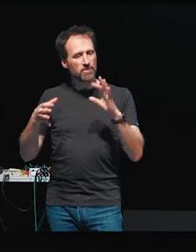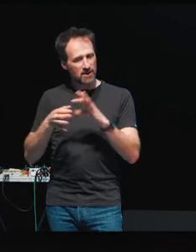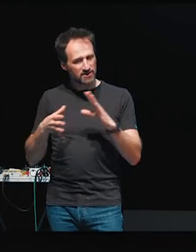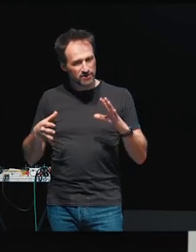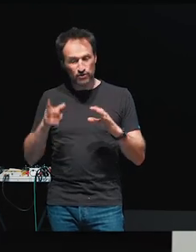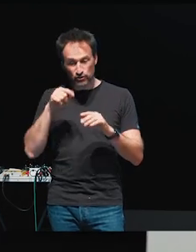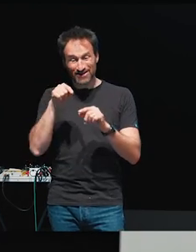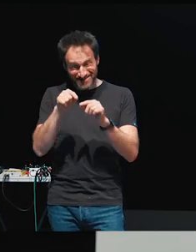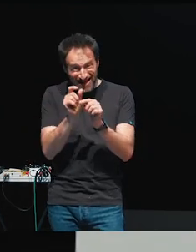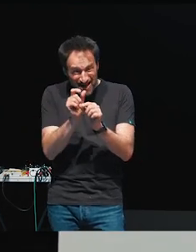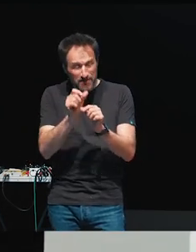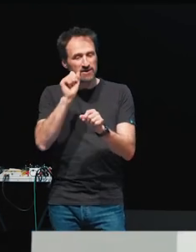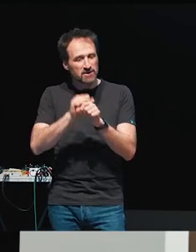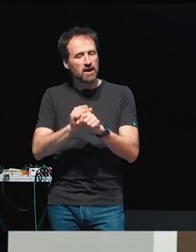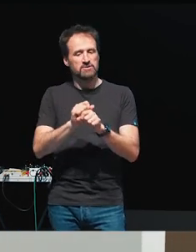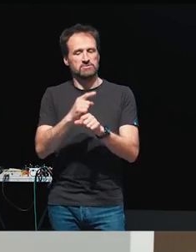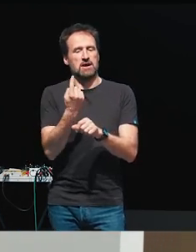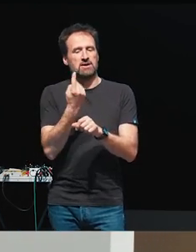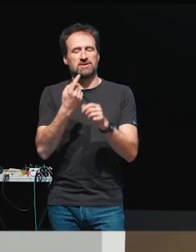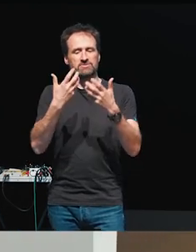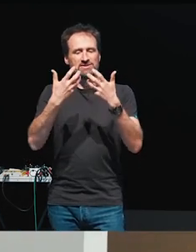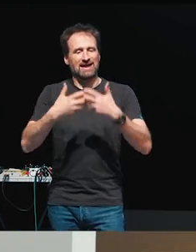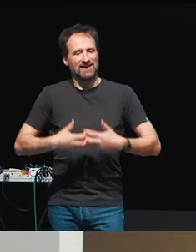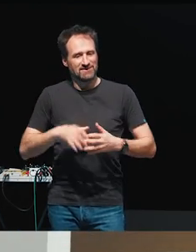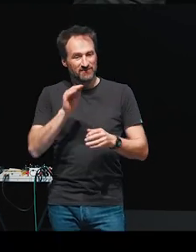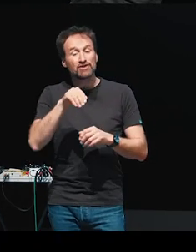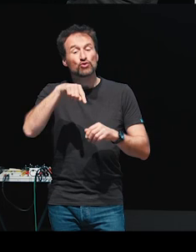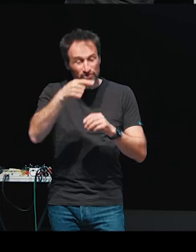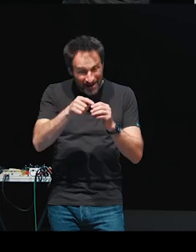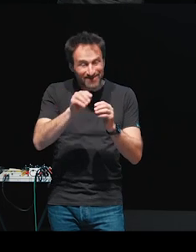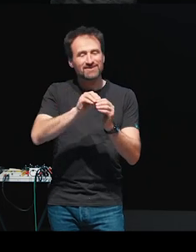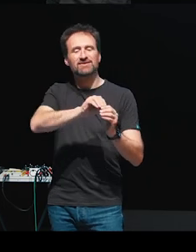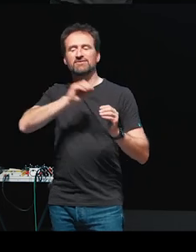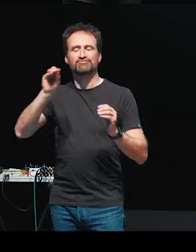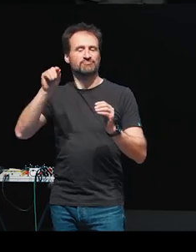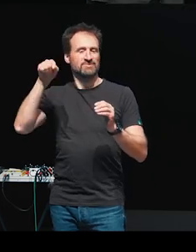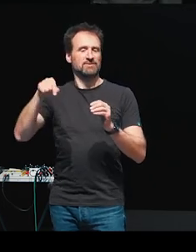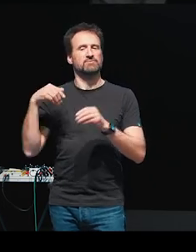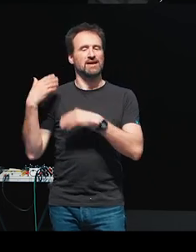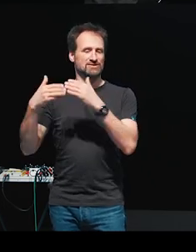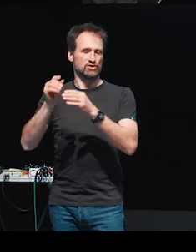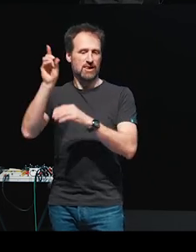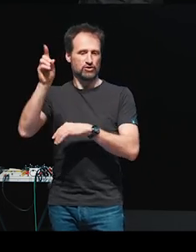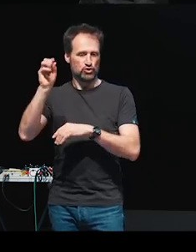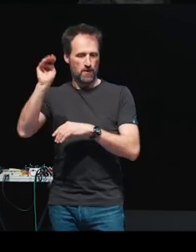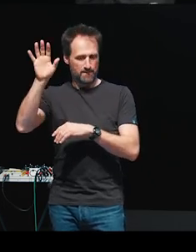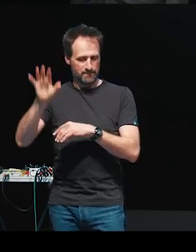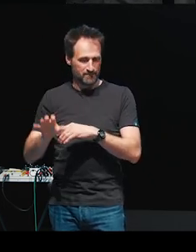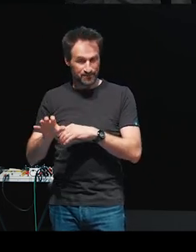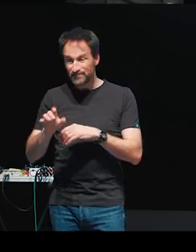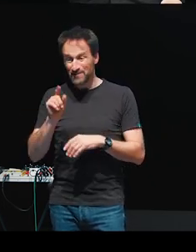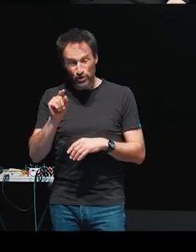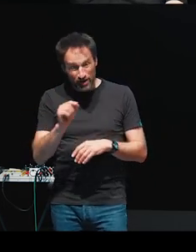and then it is put into your traditional dome. And that means that a CSS file for your